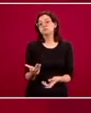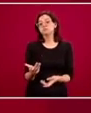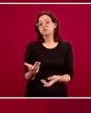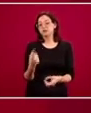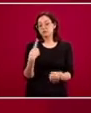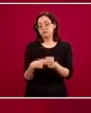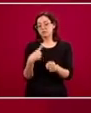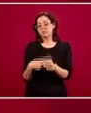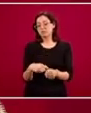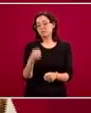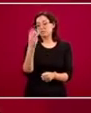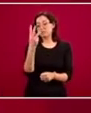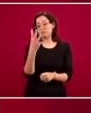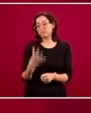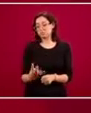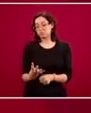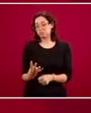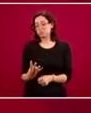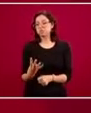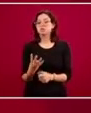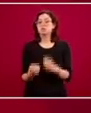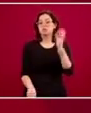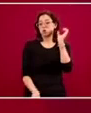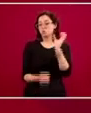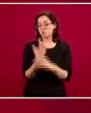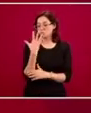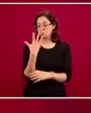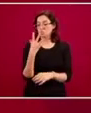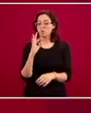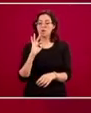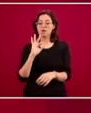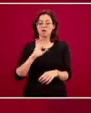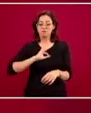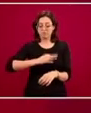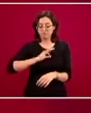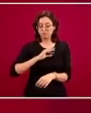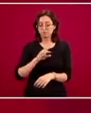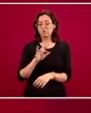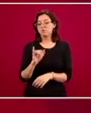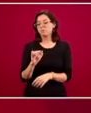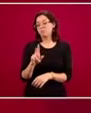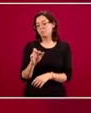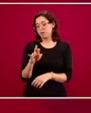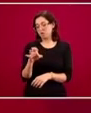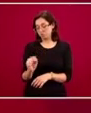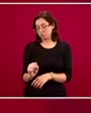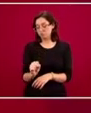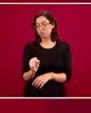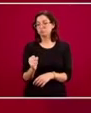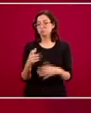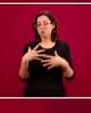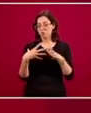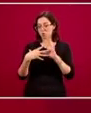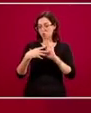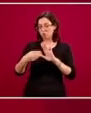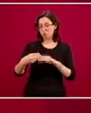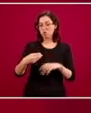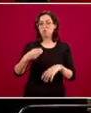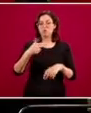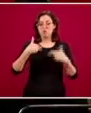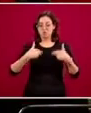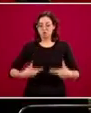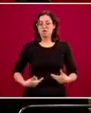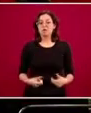virus, the new virus that the emergent virus or the new kinds or strains of virus that